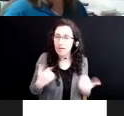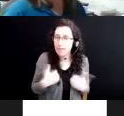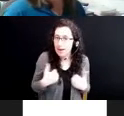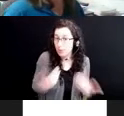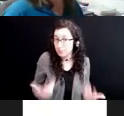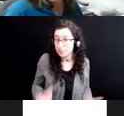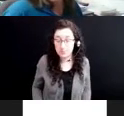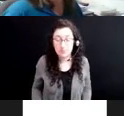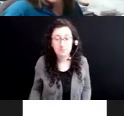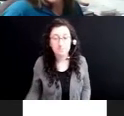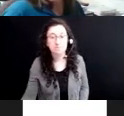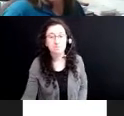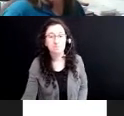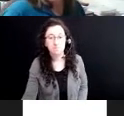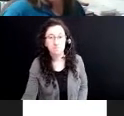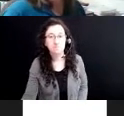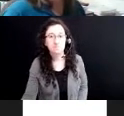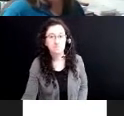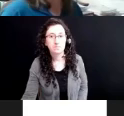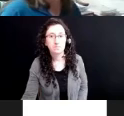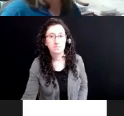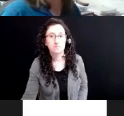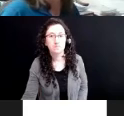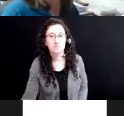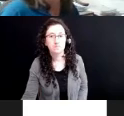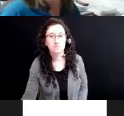This is an extreme way to provide